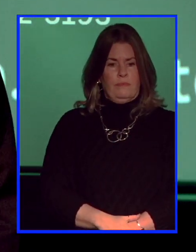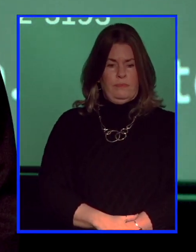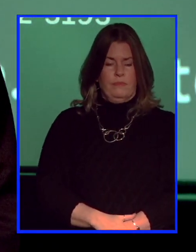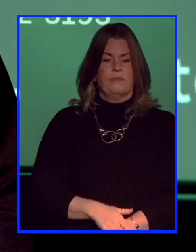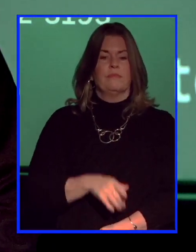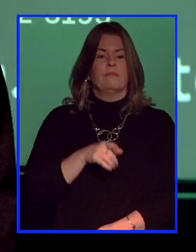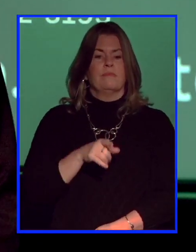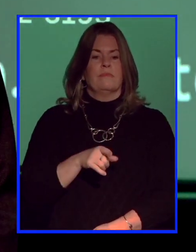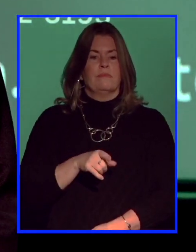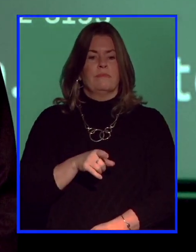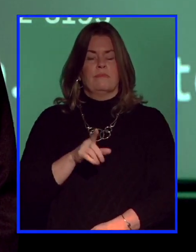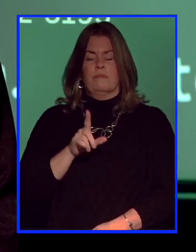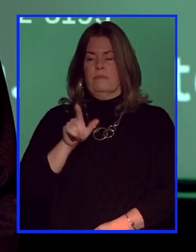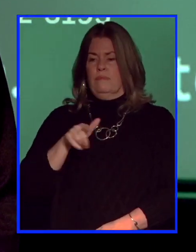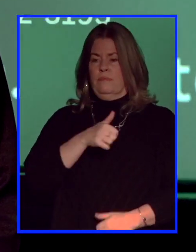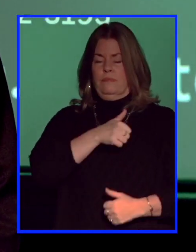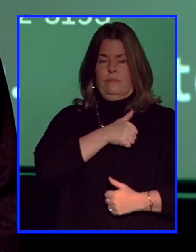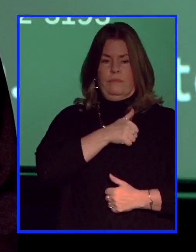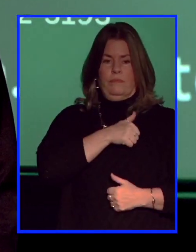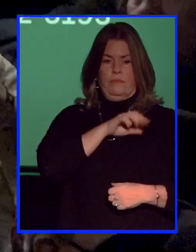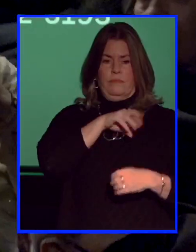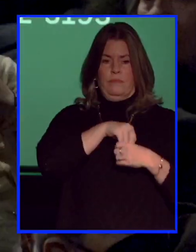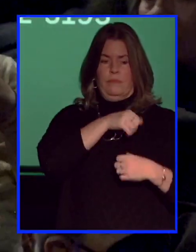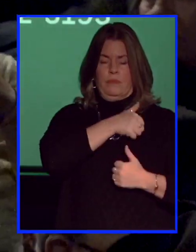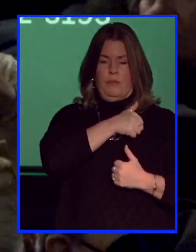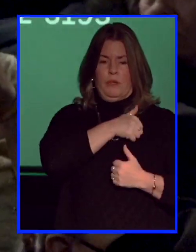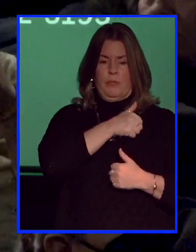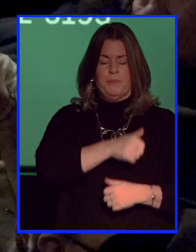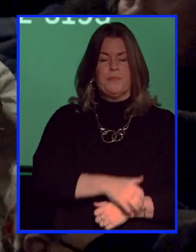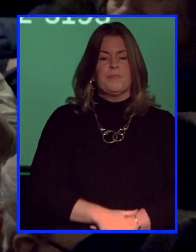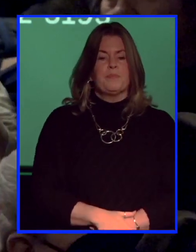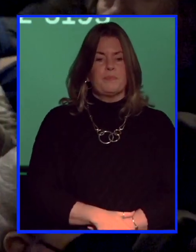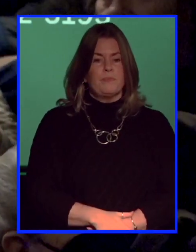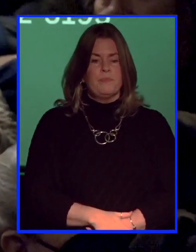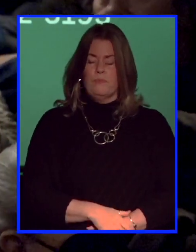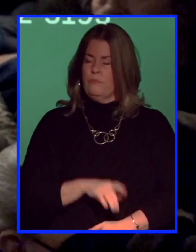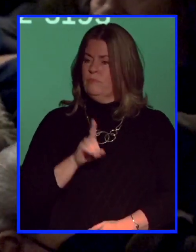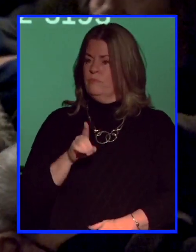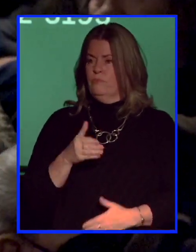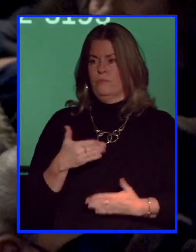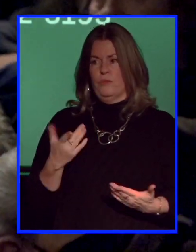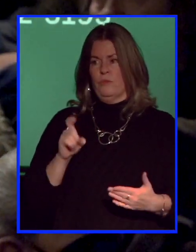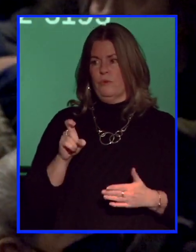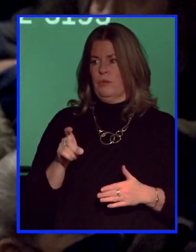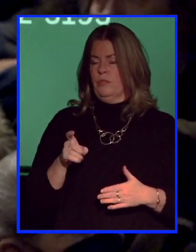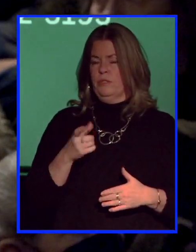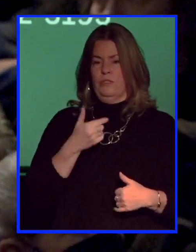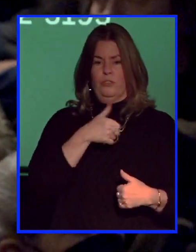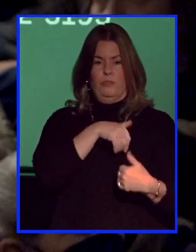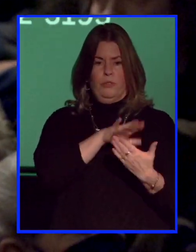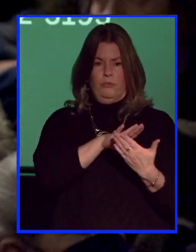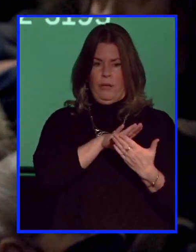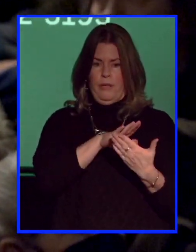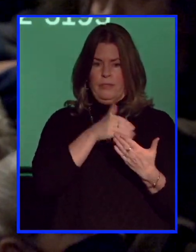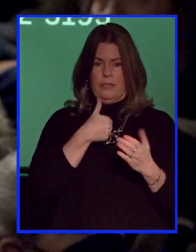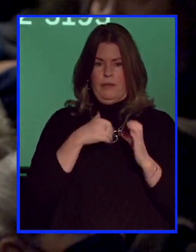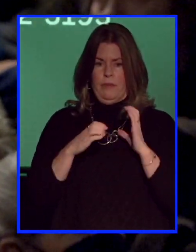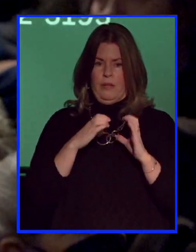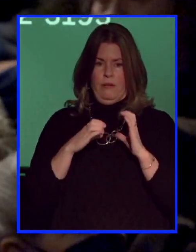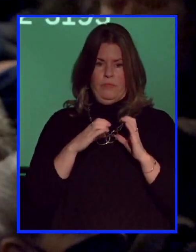United States Army. And, you know, there is one thing that we really need to address and have a conversation